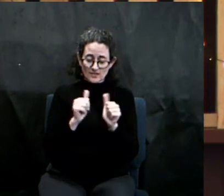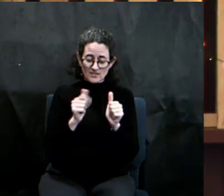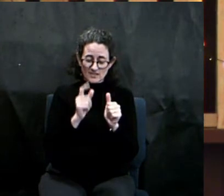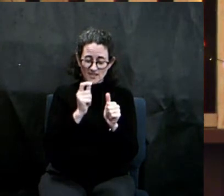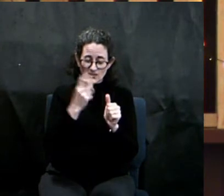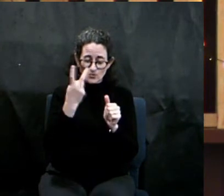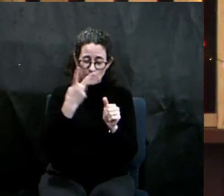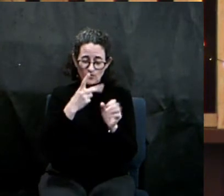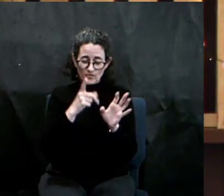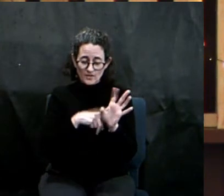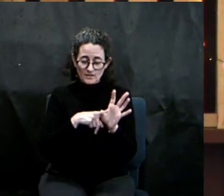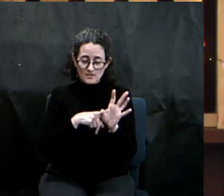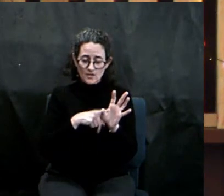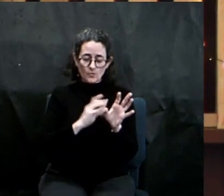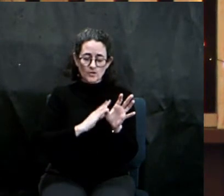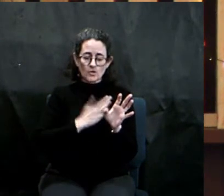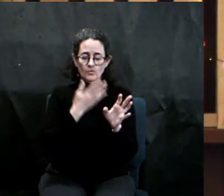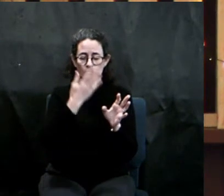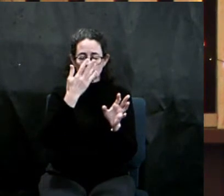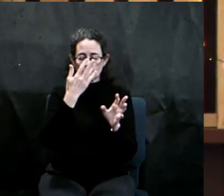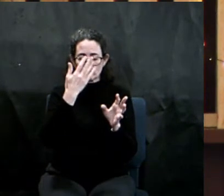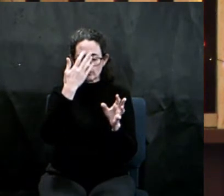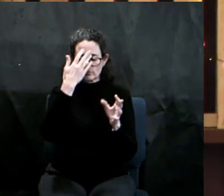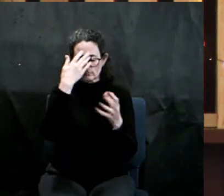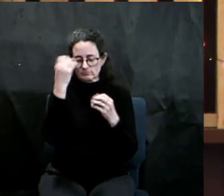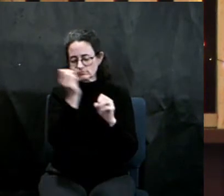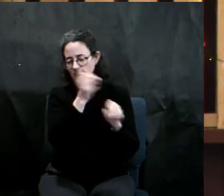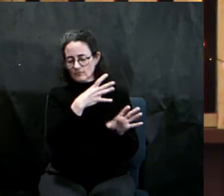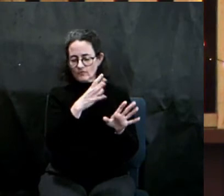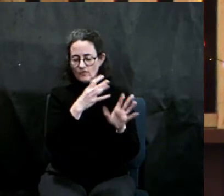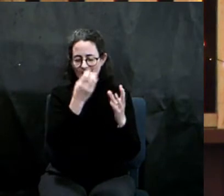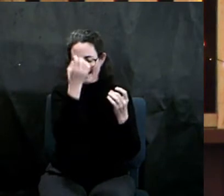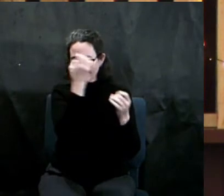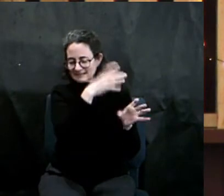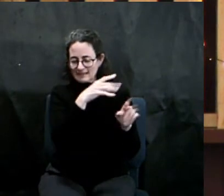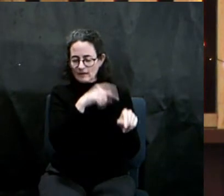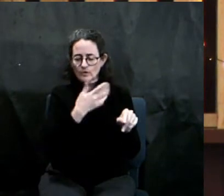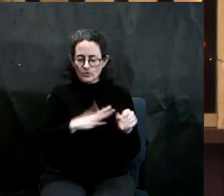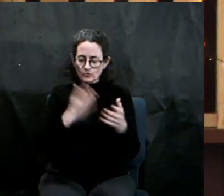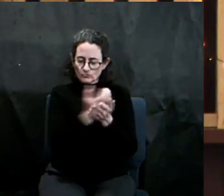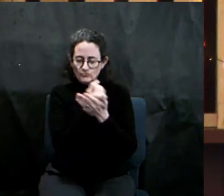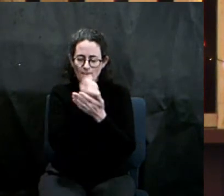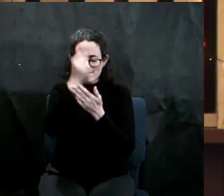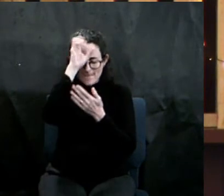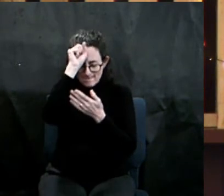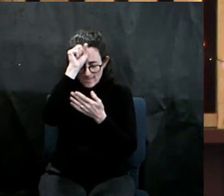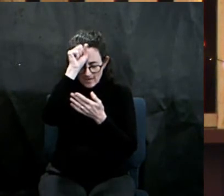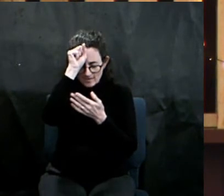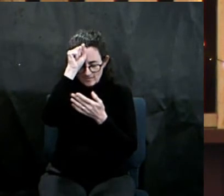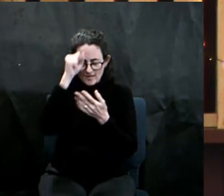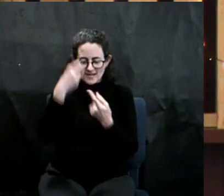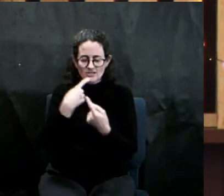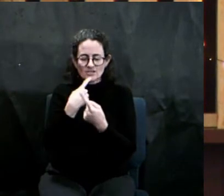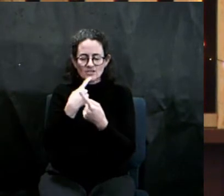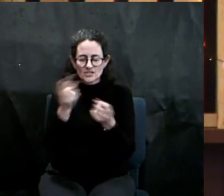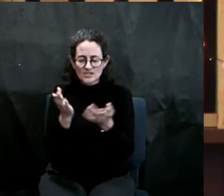us remember, let us intimately know and boldly share our risen Lord Jesus. Let us be